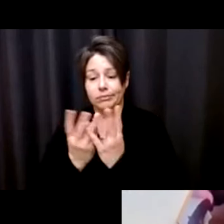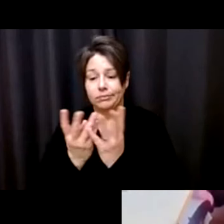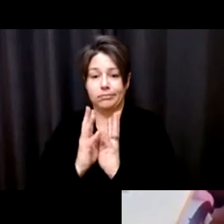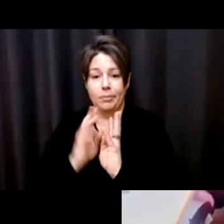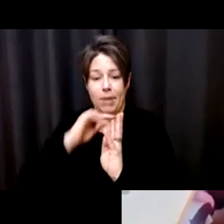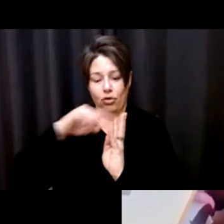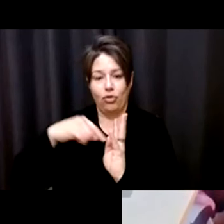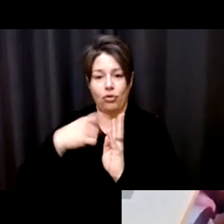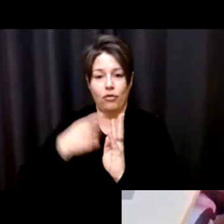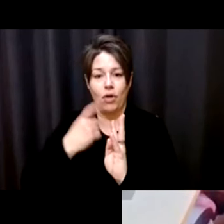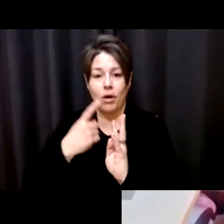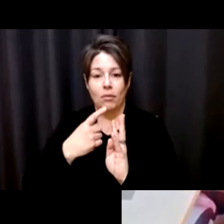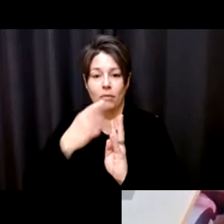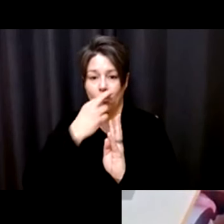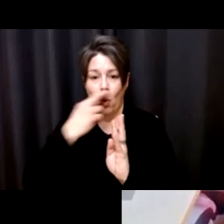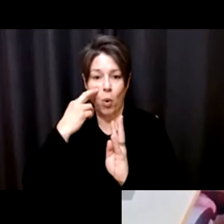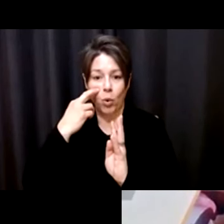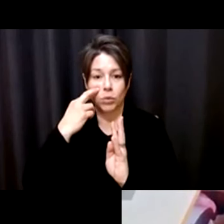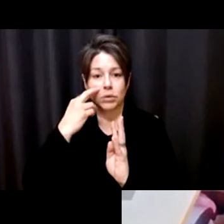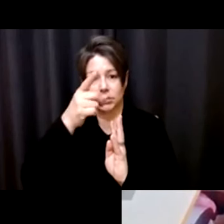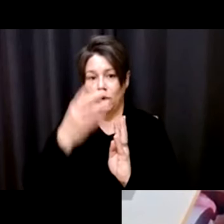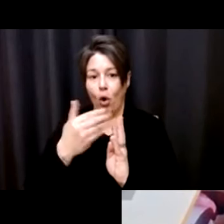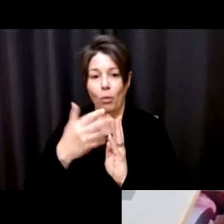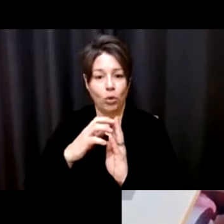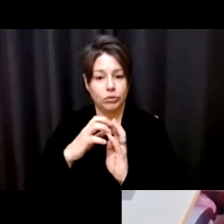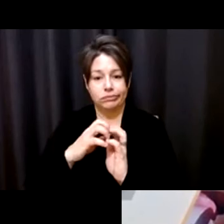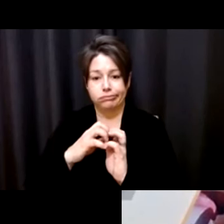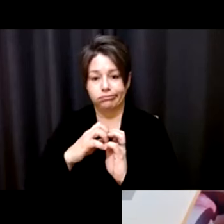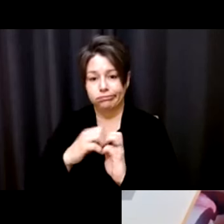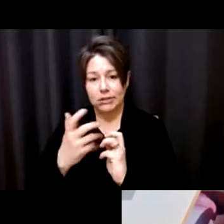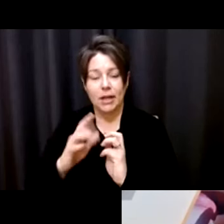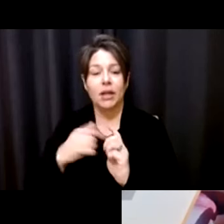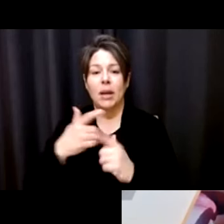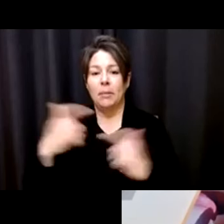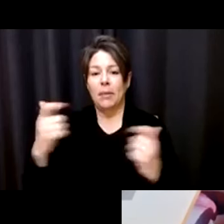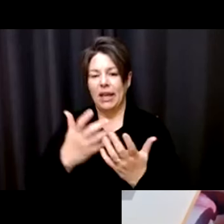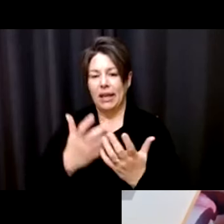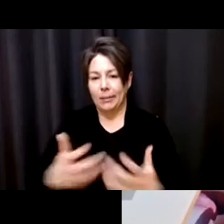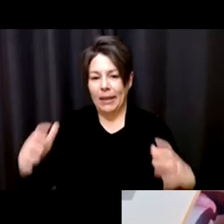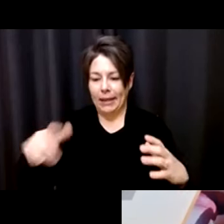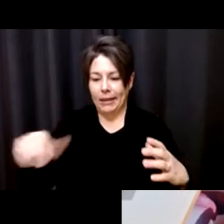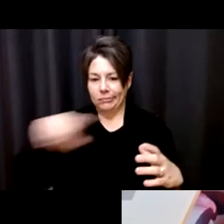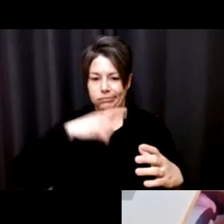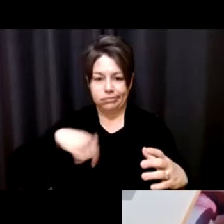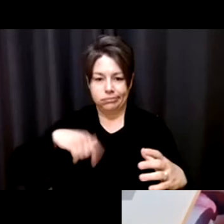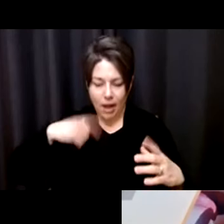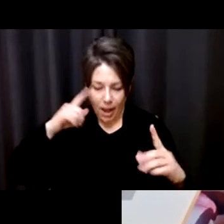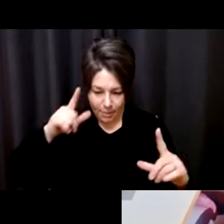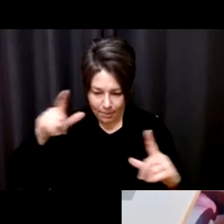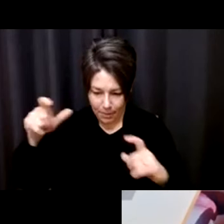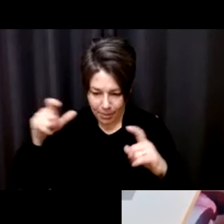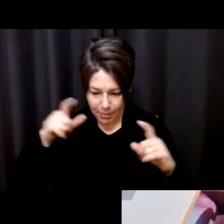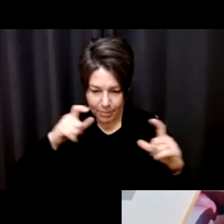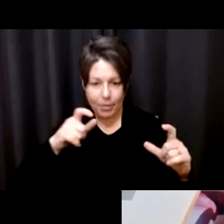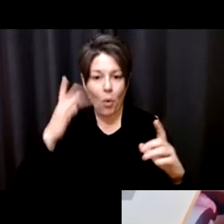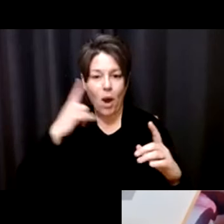roses that we're finishing. And we had them in a big bin, and I just took a lot of pictures of it because